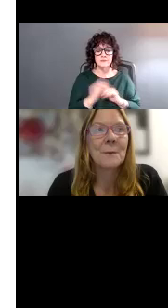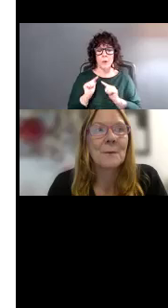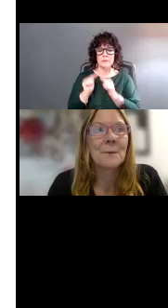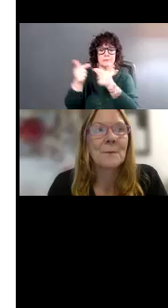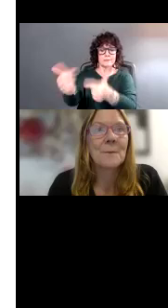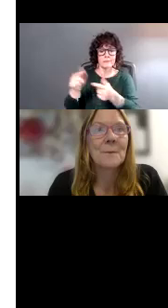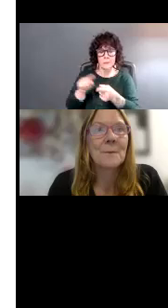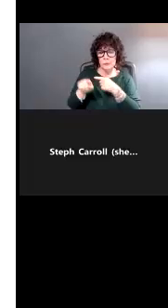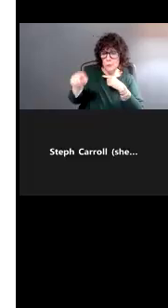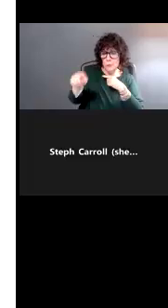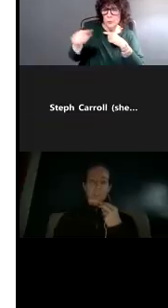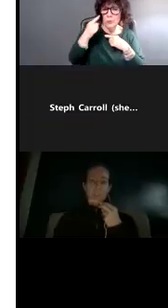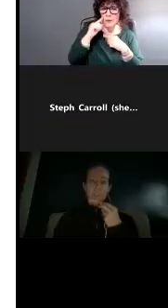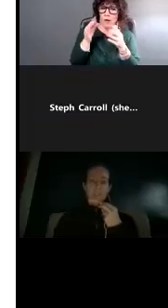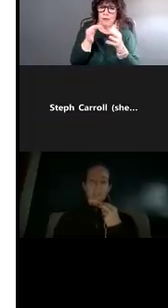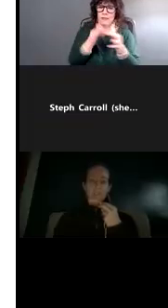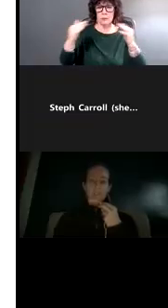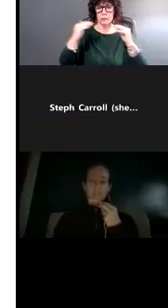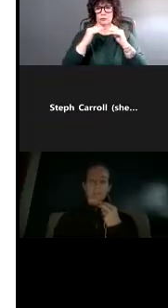Muy buenas tardes.